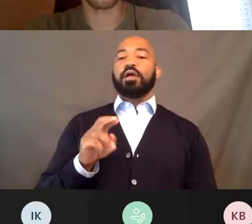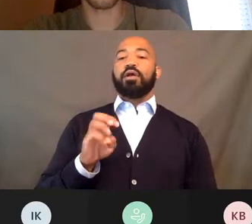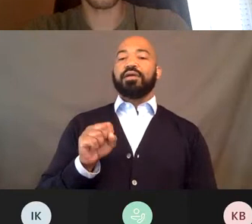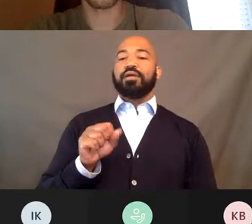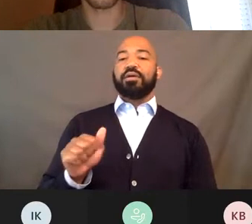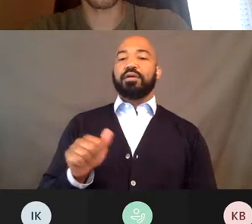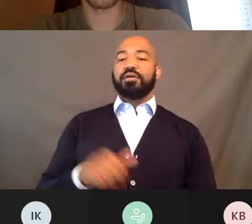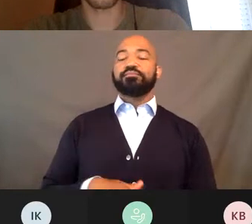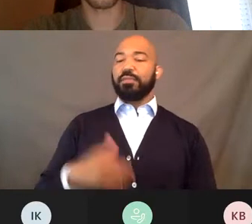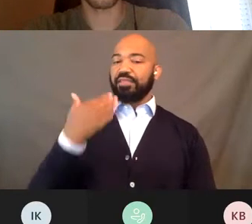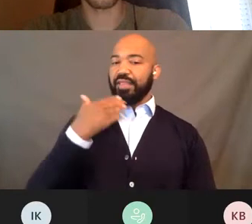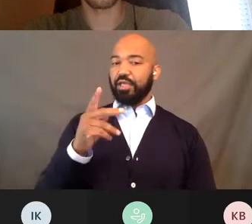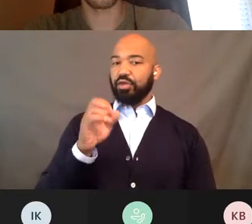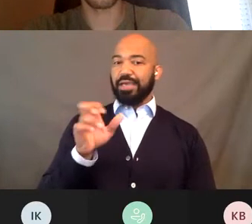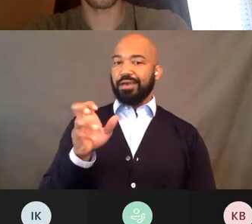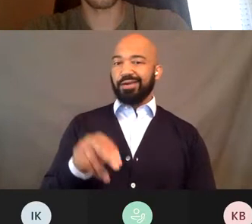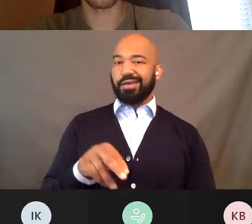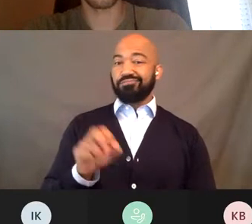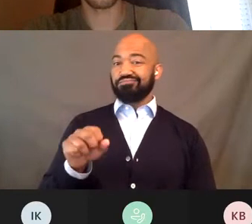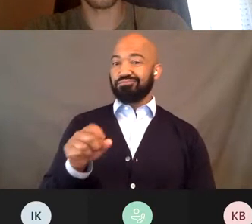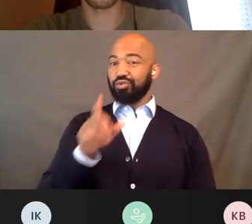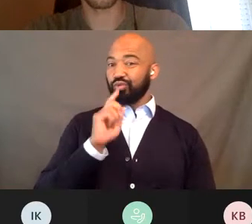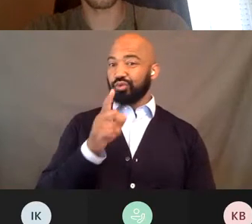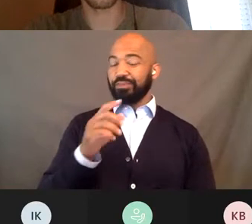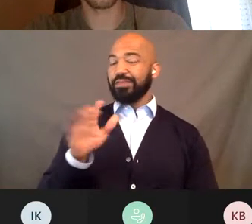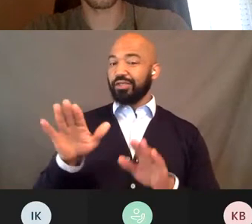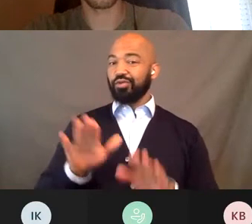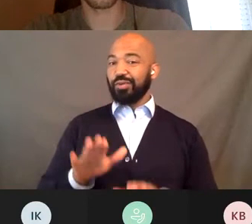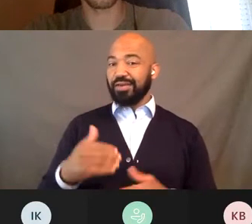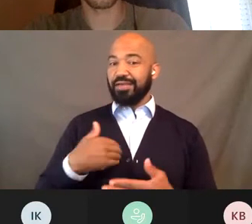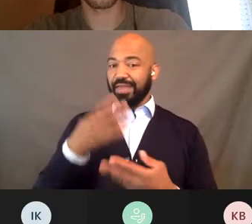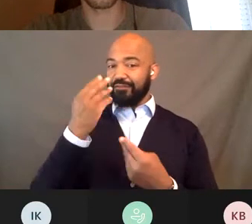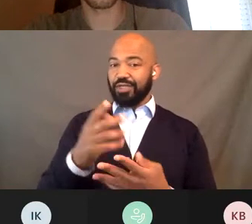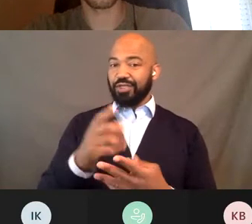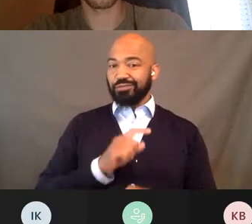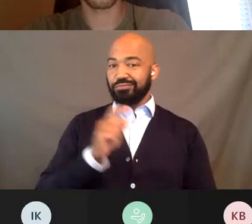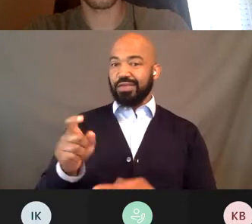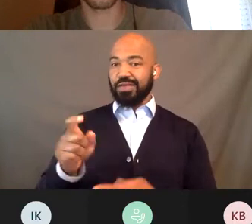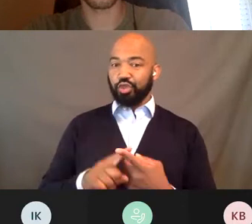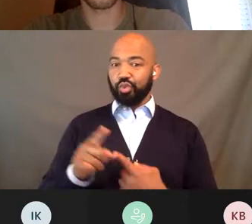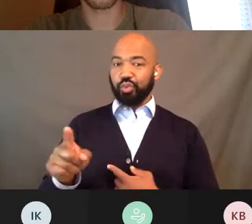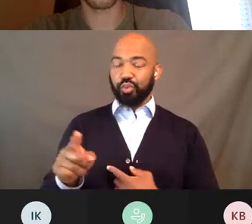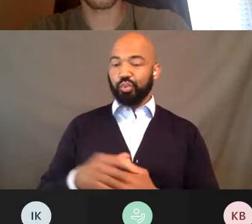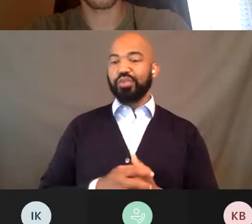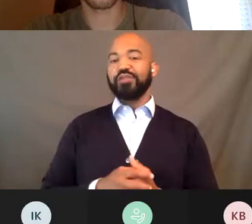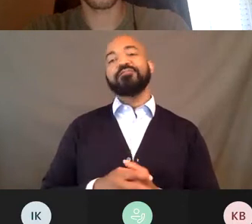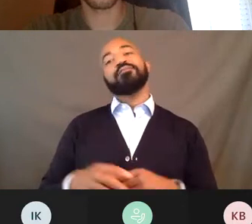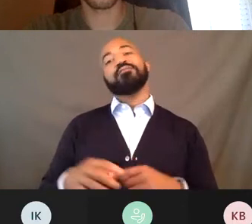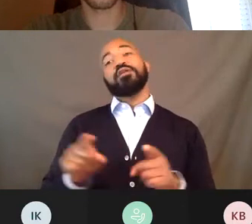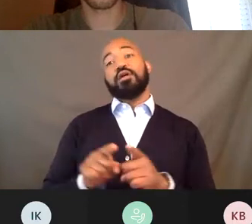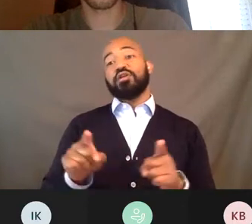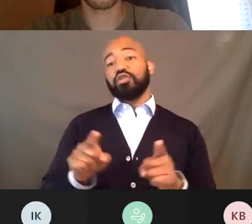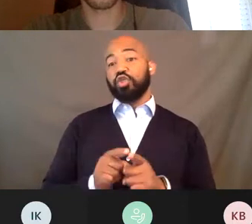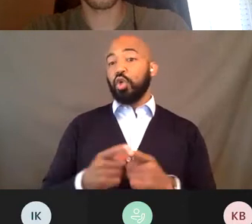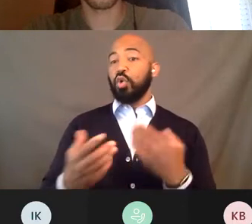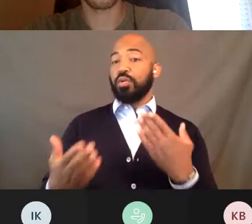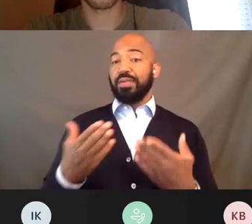Nicholas, I think it would be great for Kieran to get that information to you, and perhaps it could be something